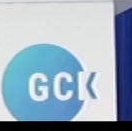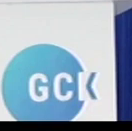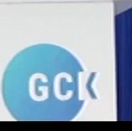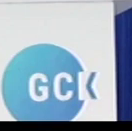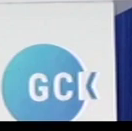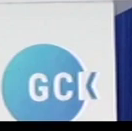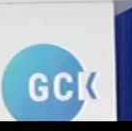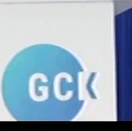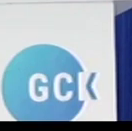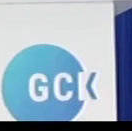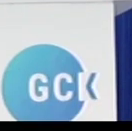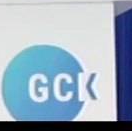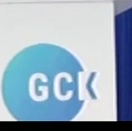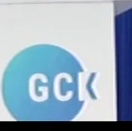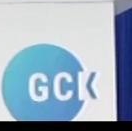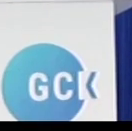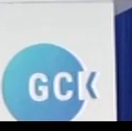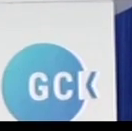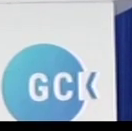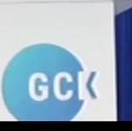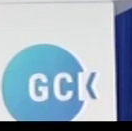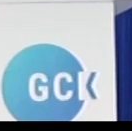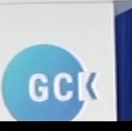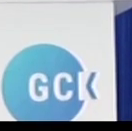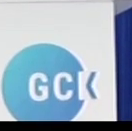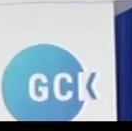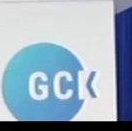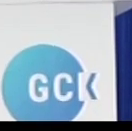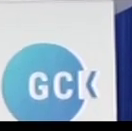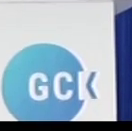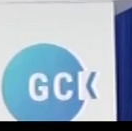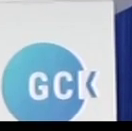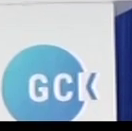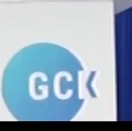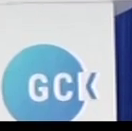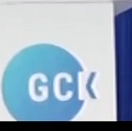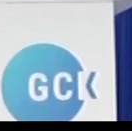Want to thank God for the global Sunday service this morning.